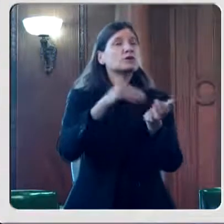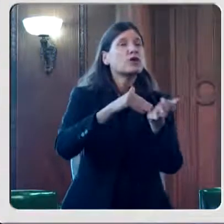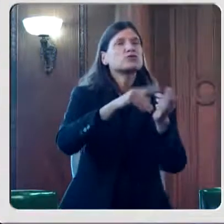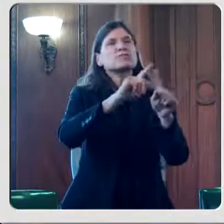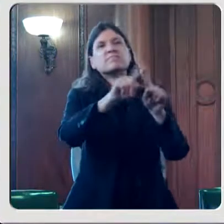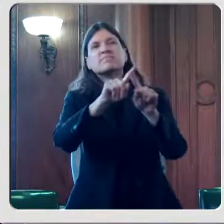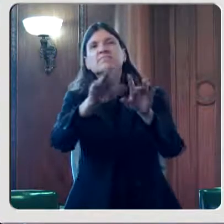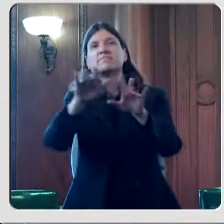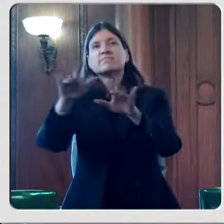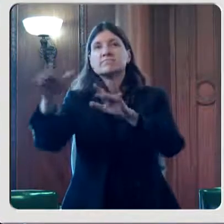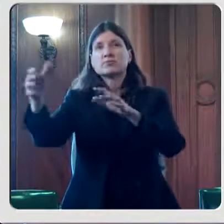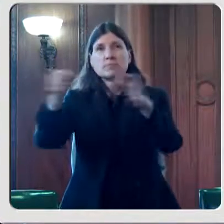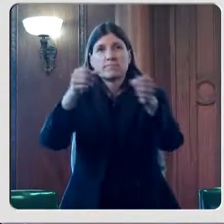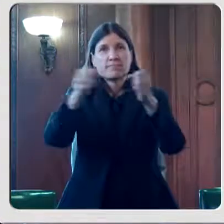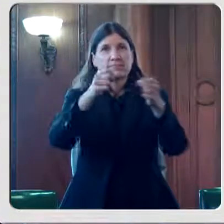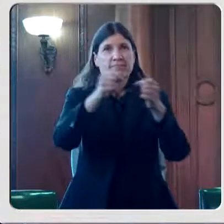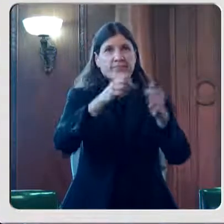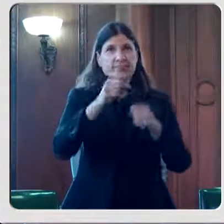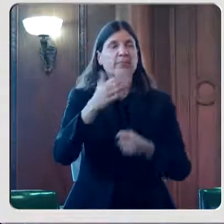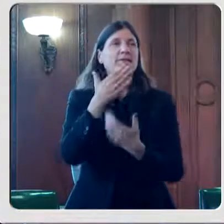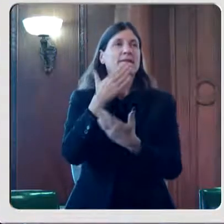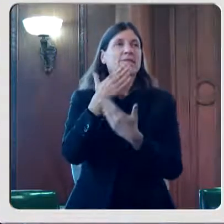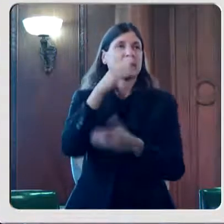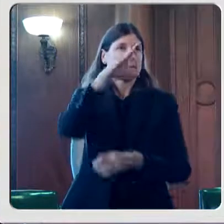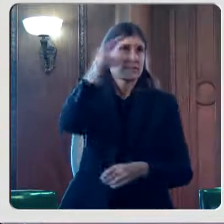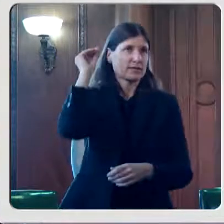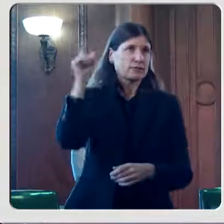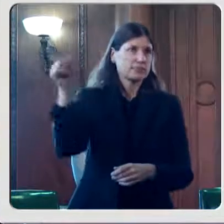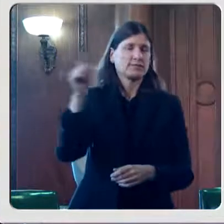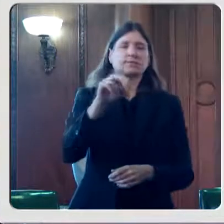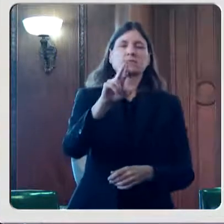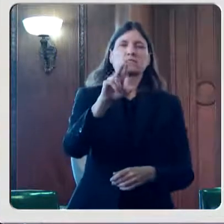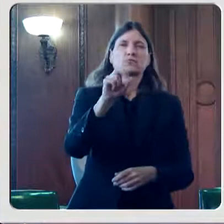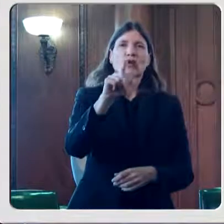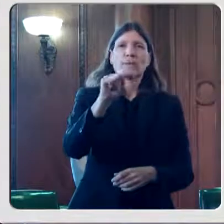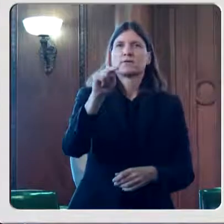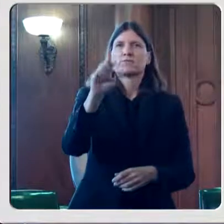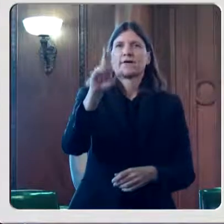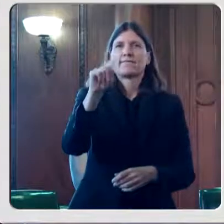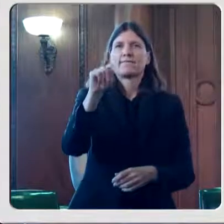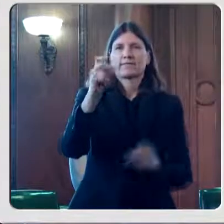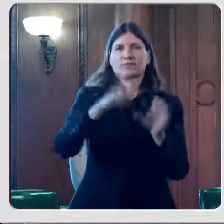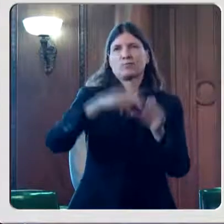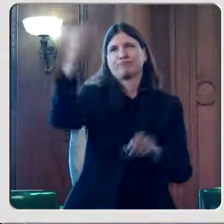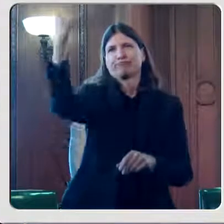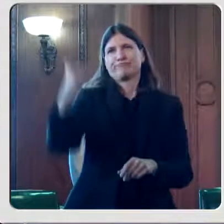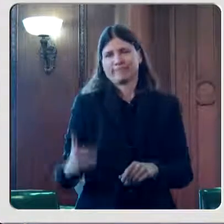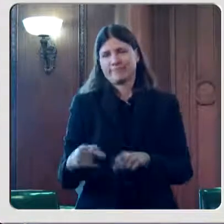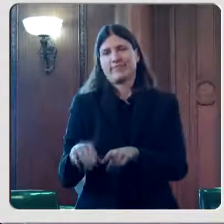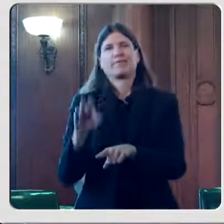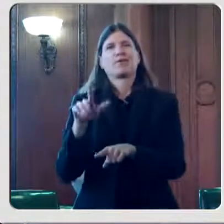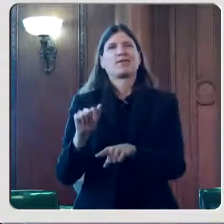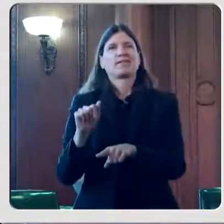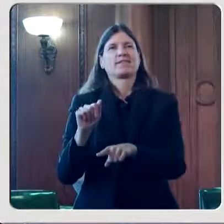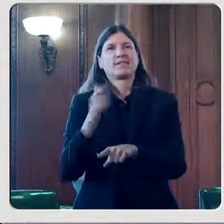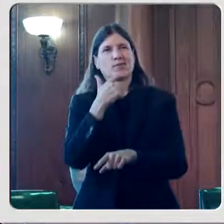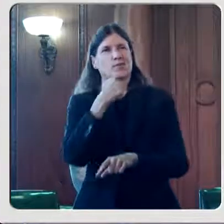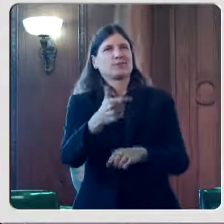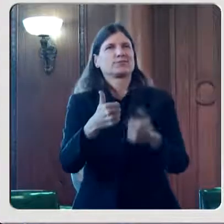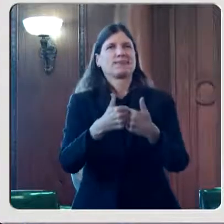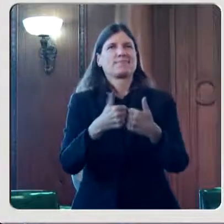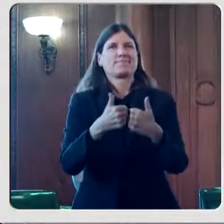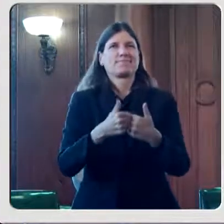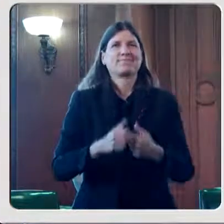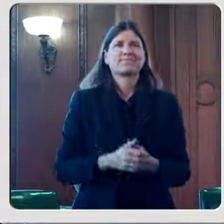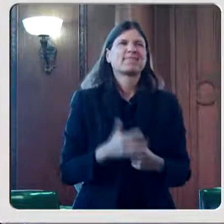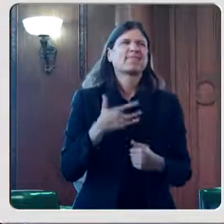Patriots organization and Robert Kraft. It was certainly not a typical situation, but one that was well deserved for people that have been the true